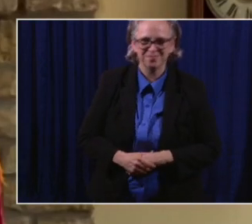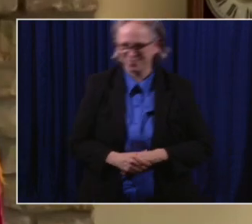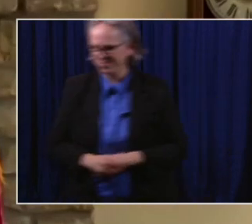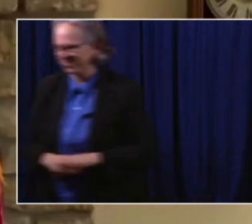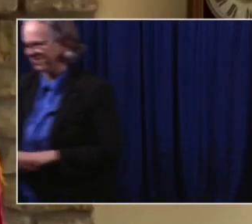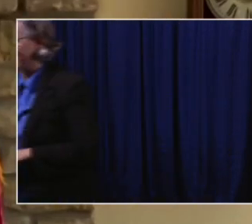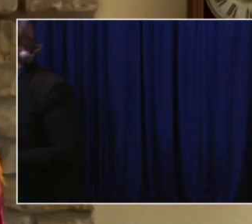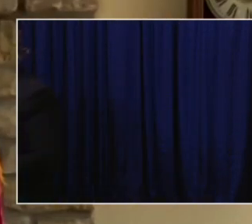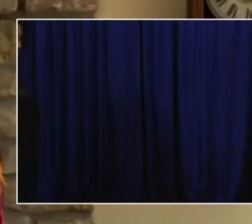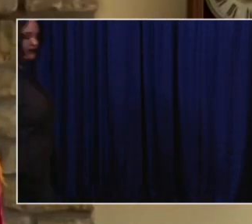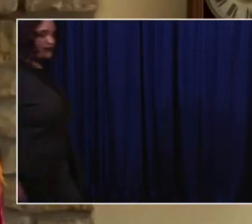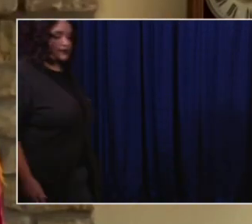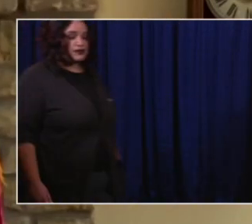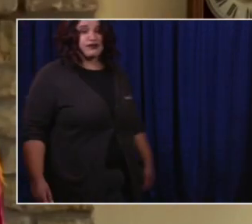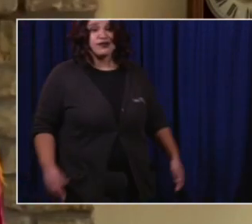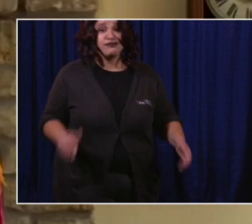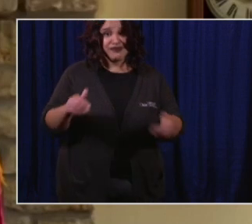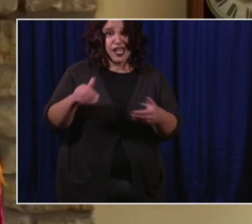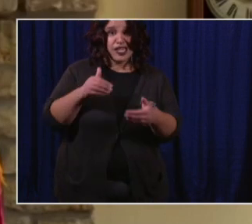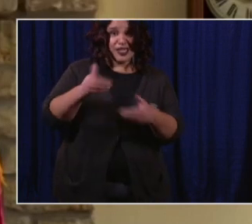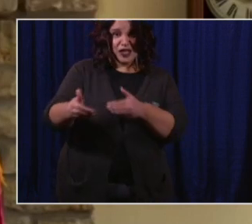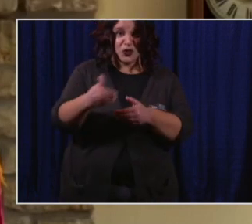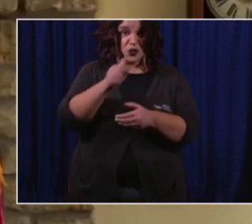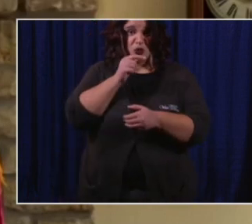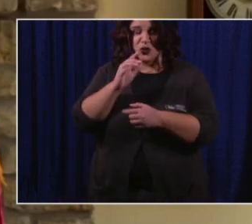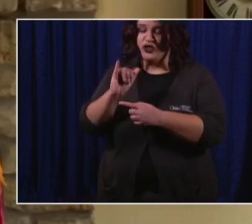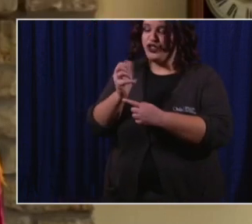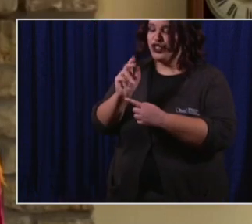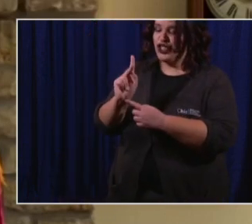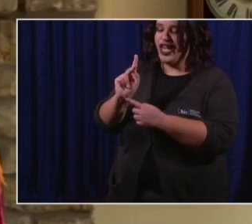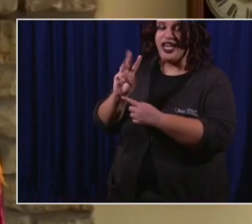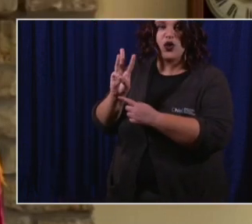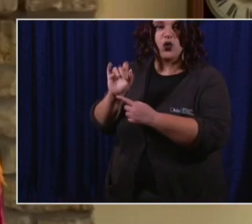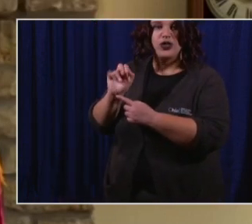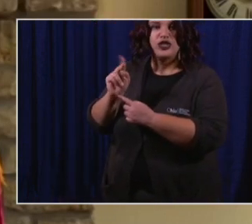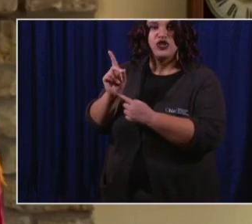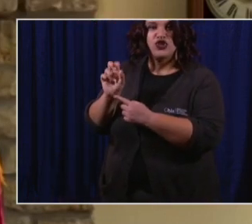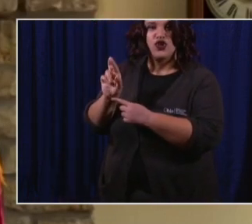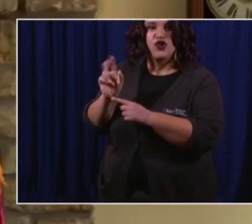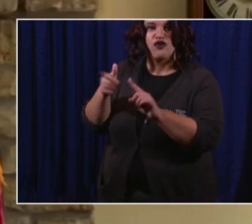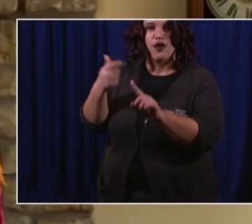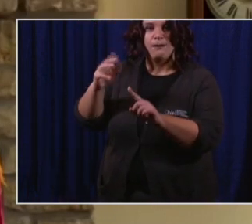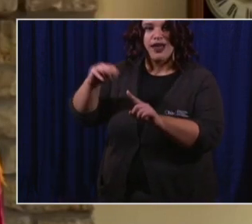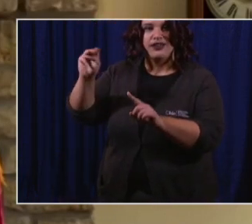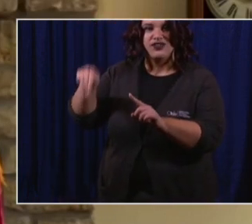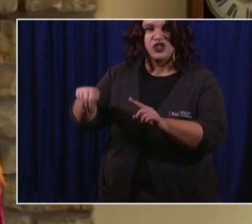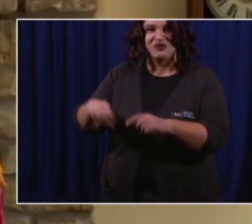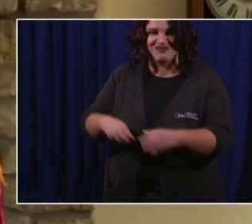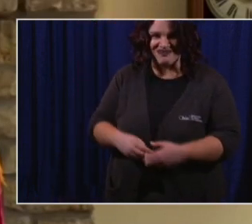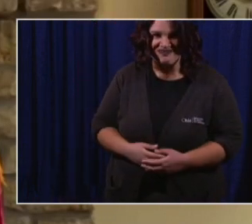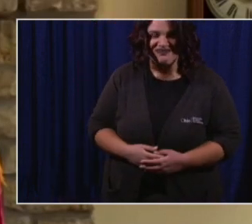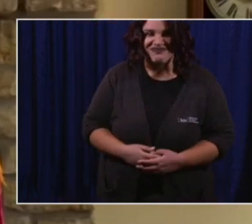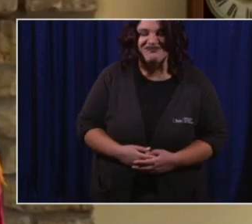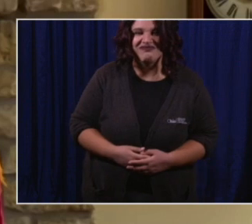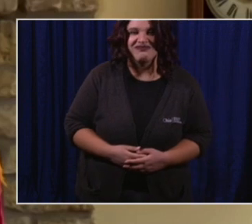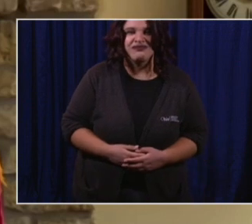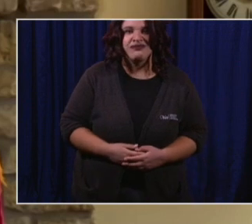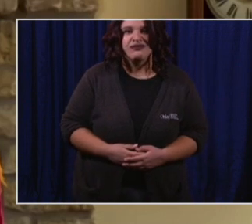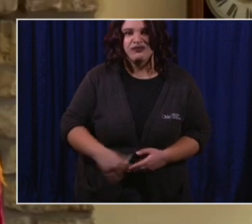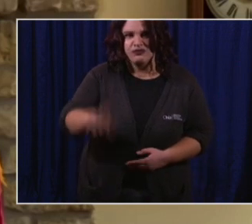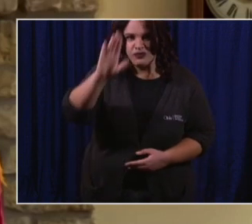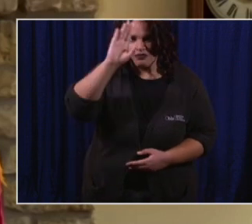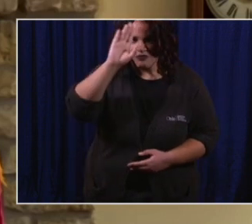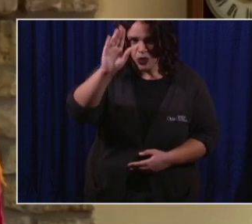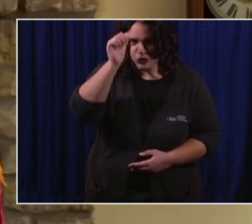Next question is from Jack Windsor at WMFD in Mansfield. Hey, Jack. Hi, Governor. Hello,